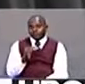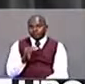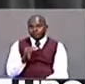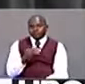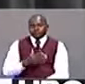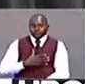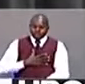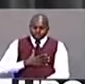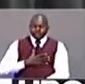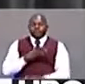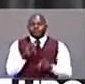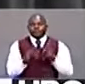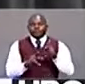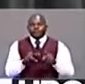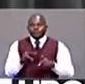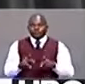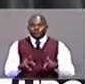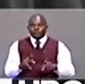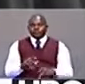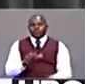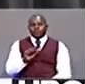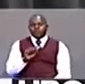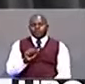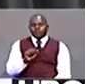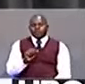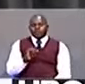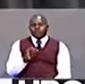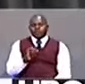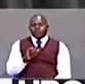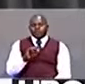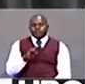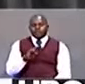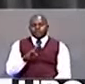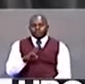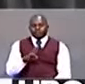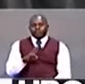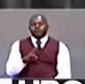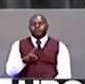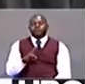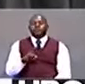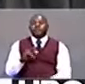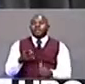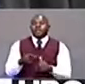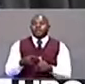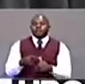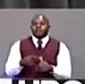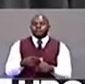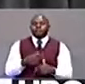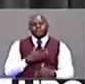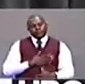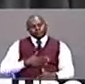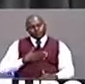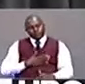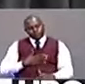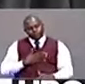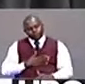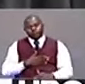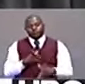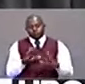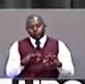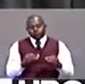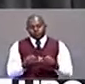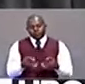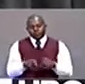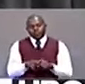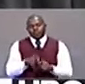on behalf of the people of Ayivu County and Arua Diocese, we condole with the family and